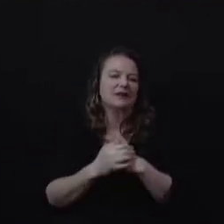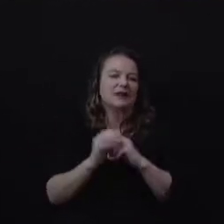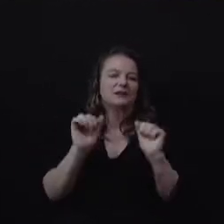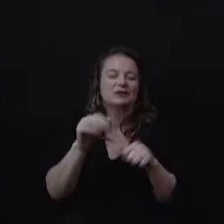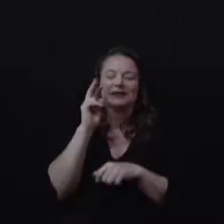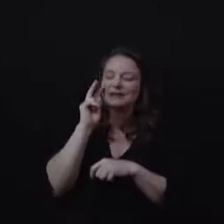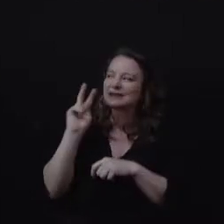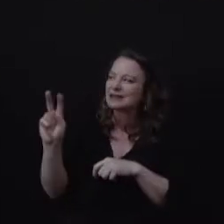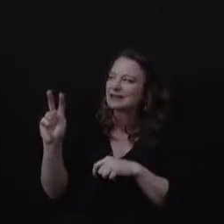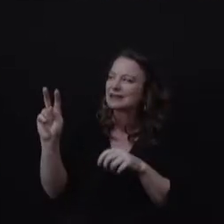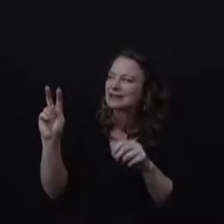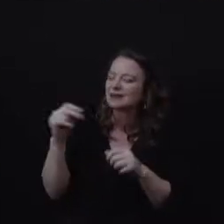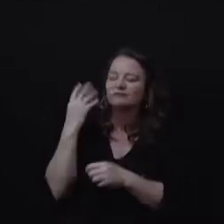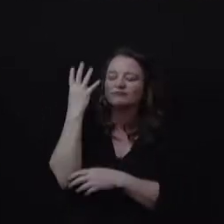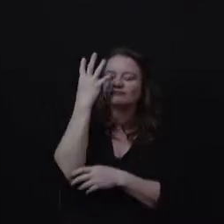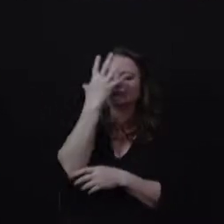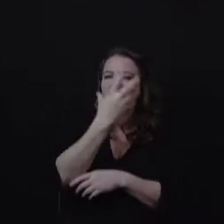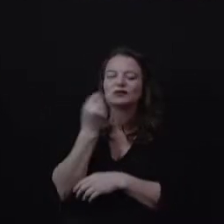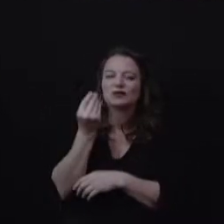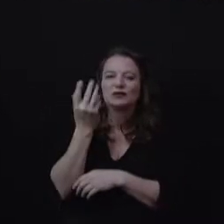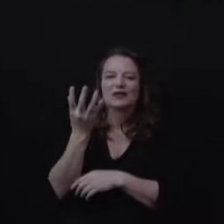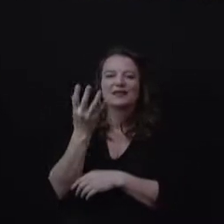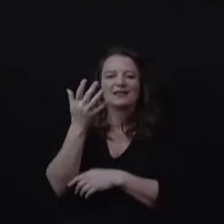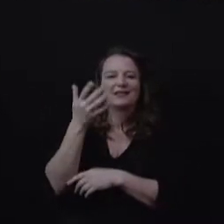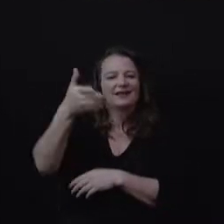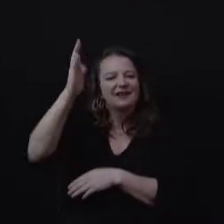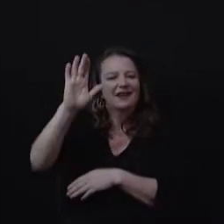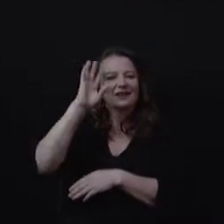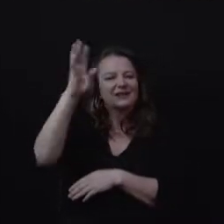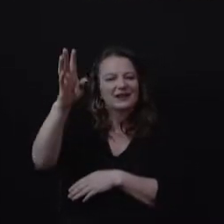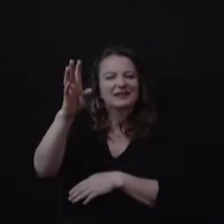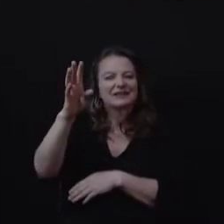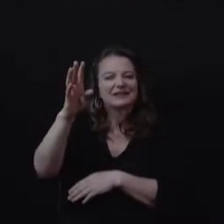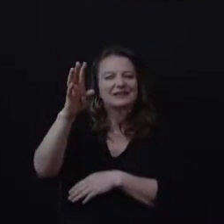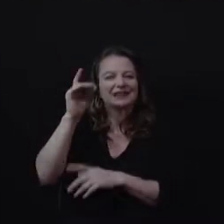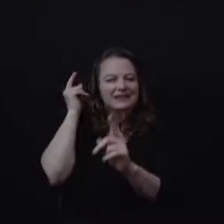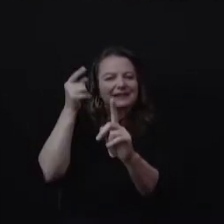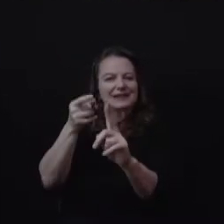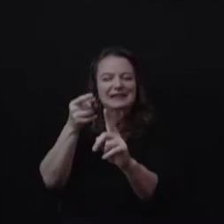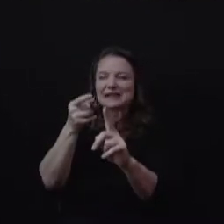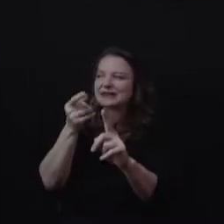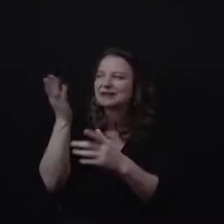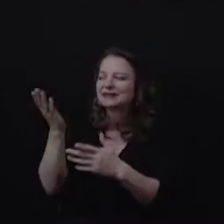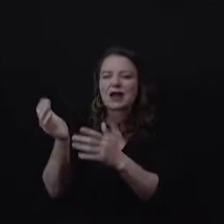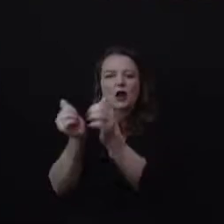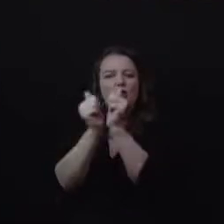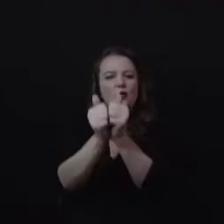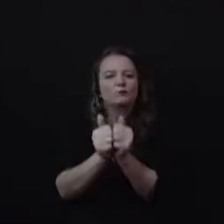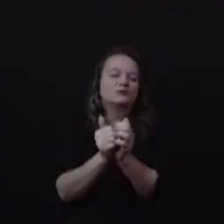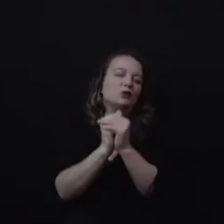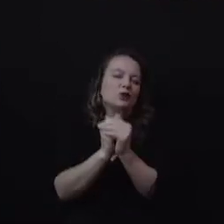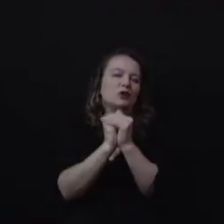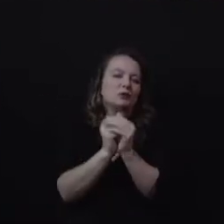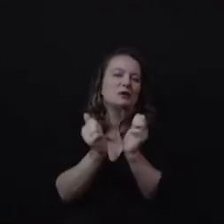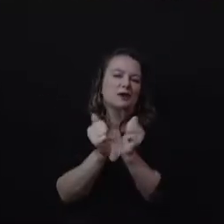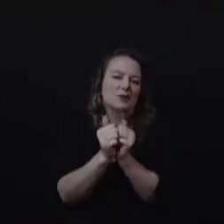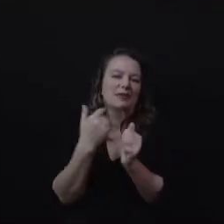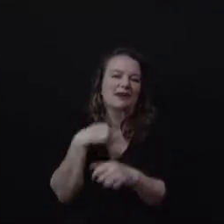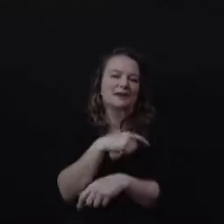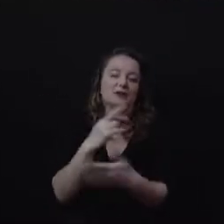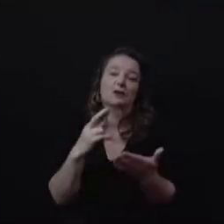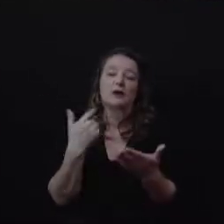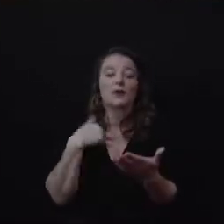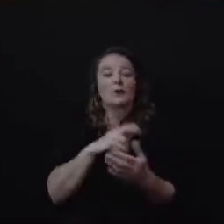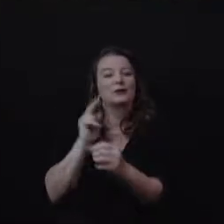the beauty of God's creation, intentionally so, worshiping with us, or maybe it's us worshiping with